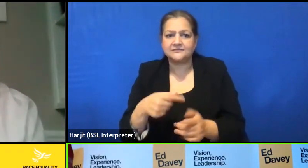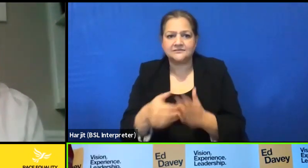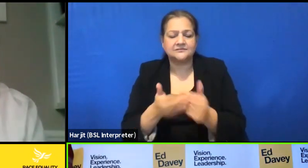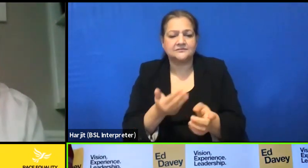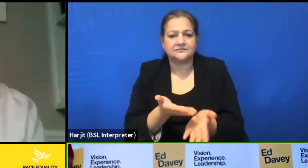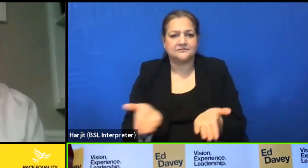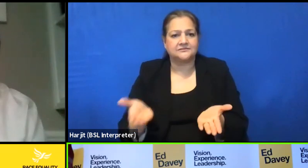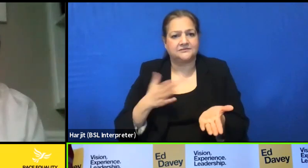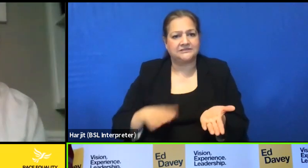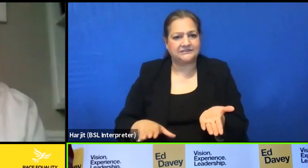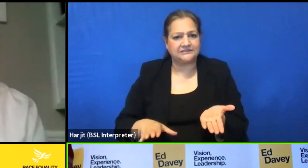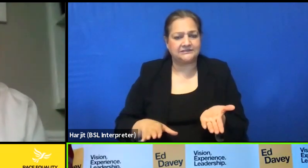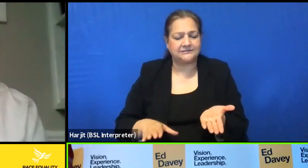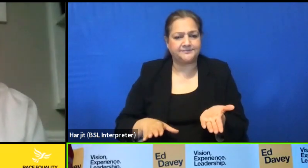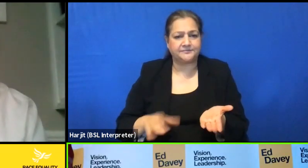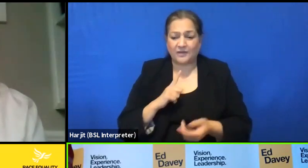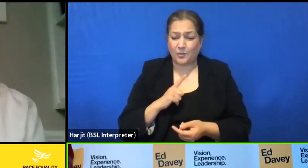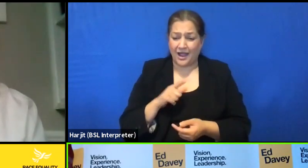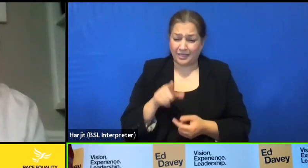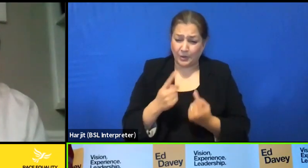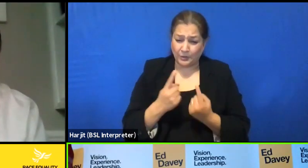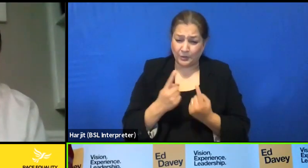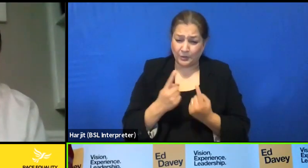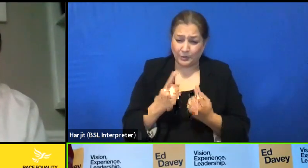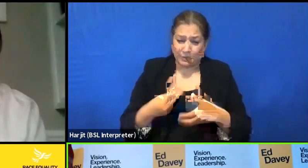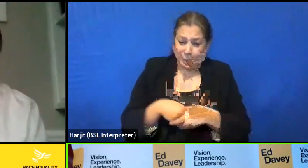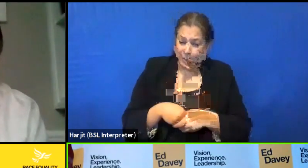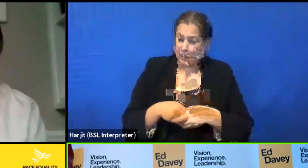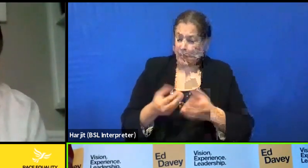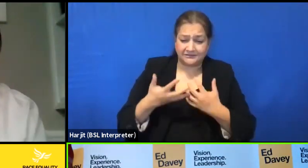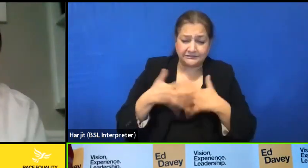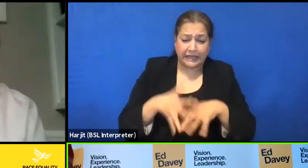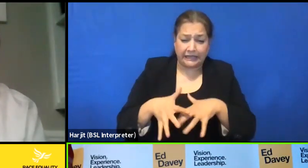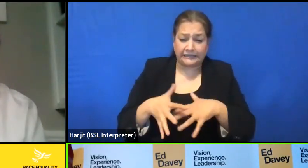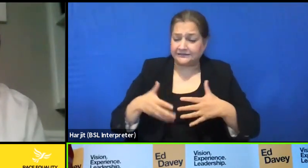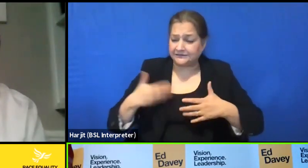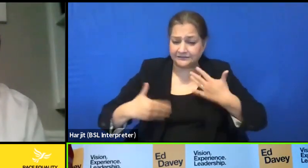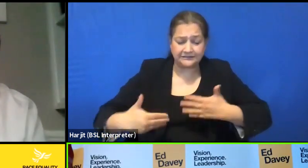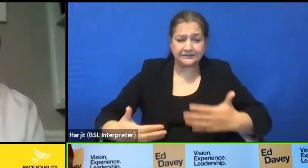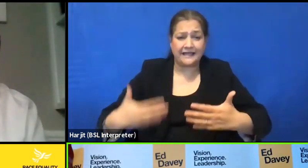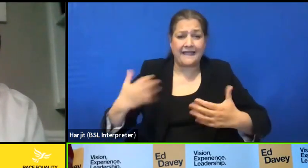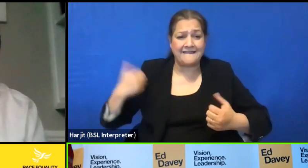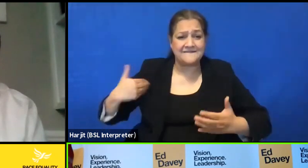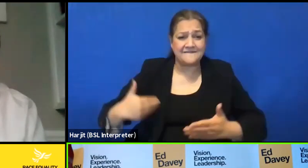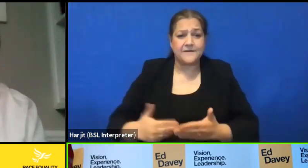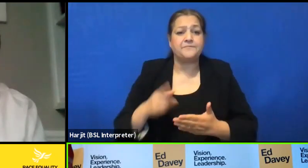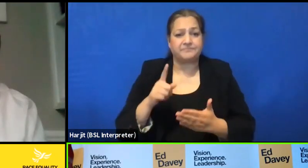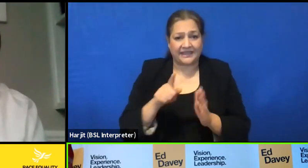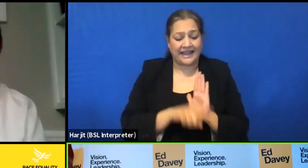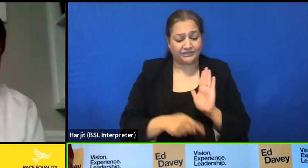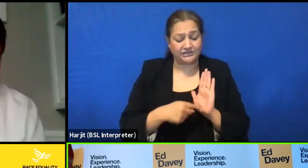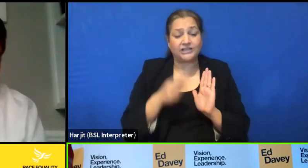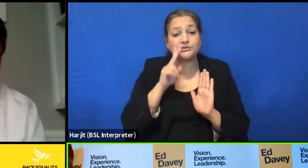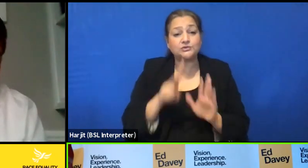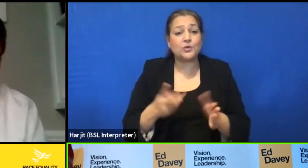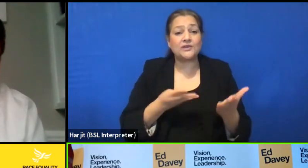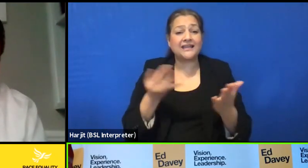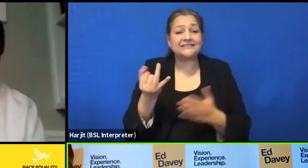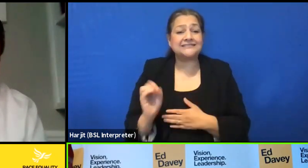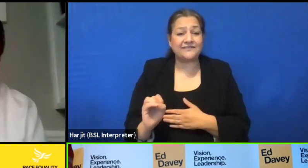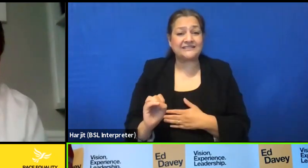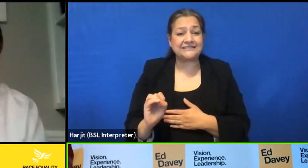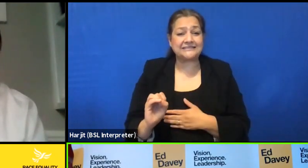have embedded themselves in our society and that haven't been shifted. Despite some progress with legislation we saw, particularly in the 70s, that they're